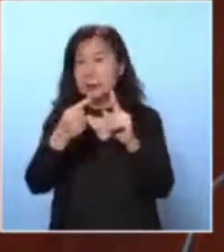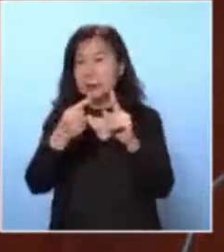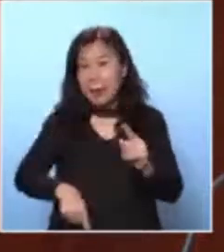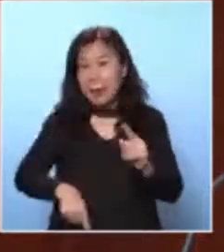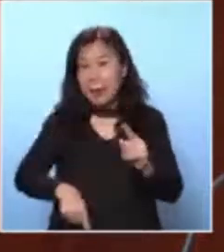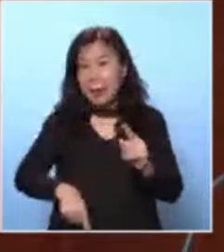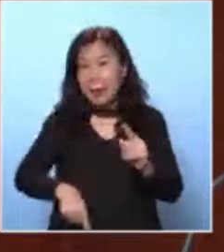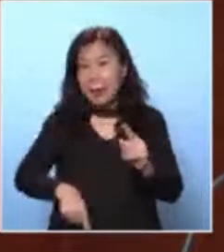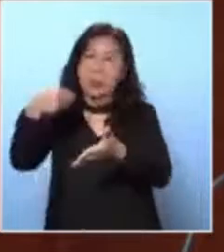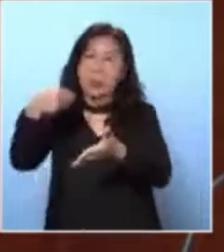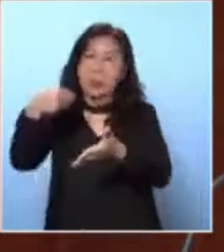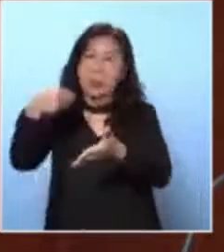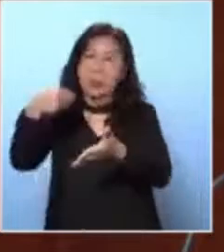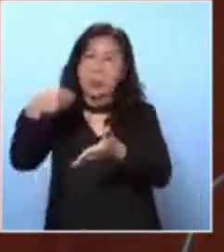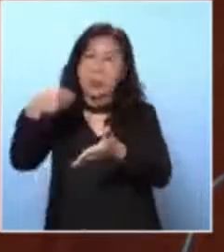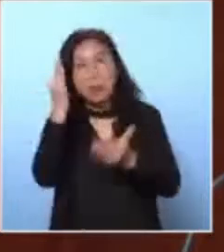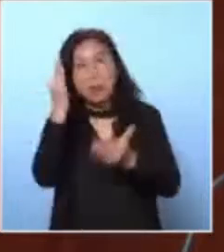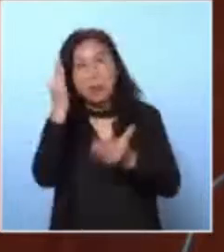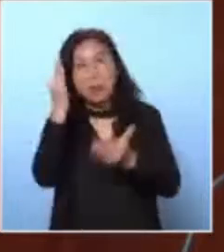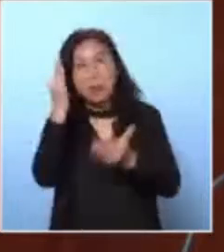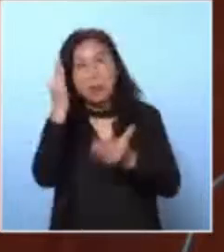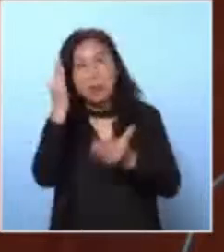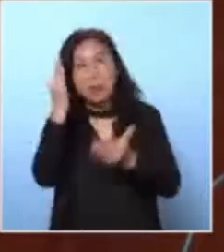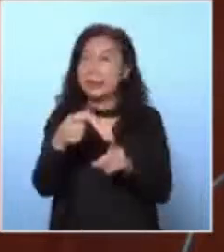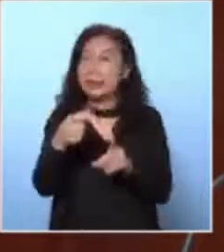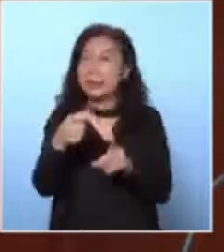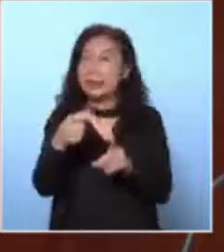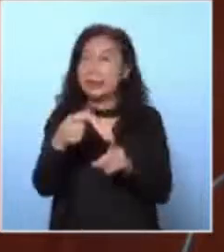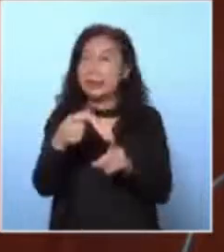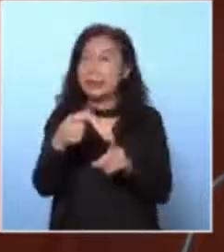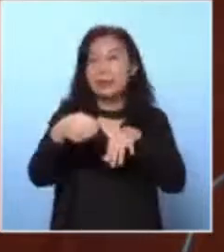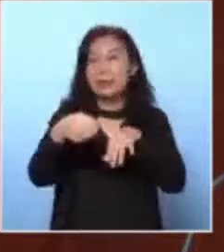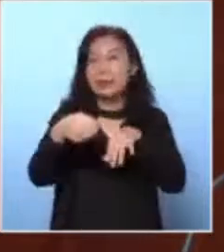their acquisition of residential properties. And 3,